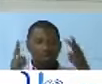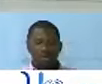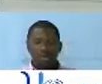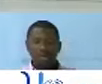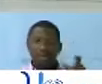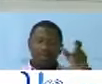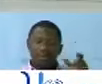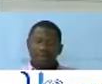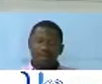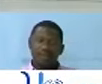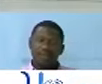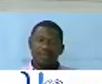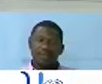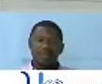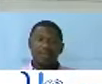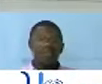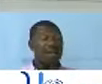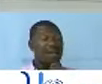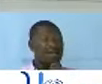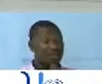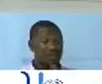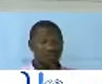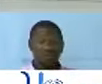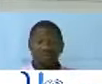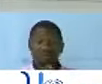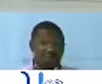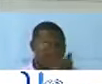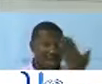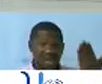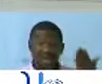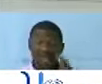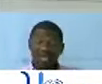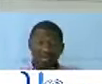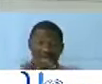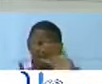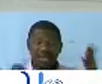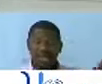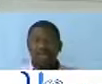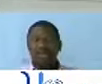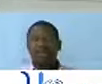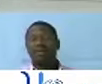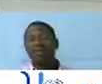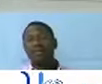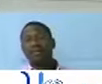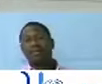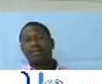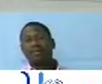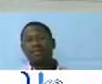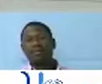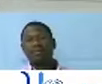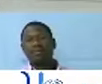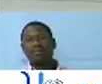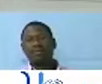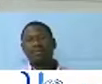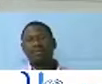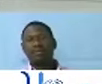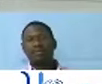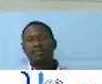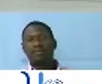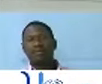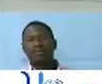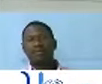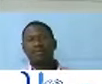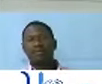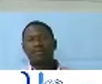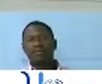jappo lawyer ci digi becc ndara kam. We thought he failed to discharge his duty